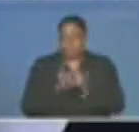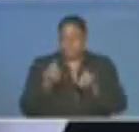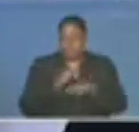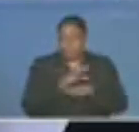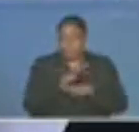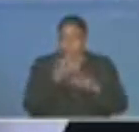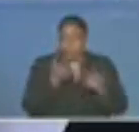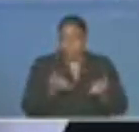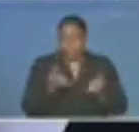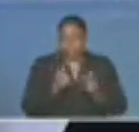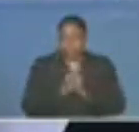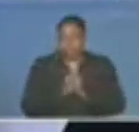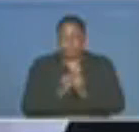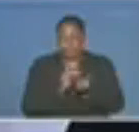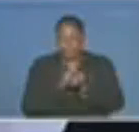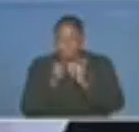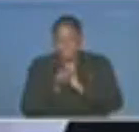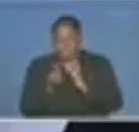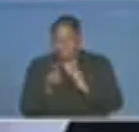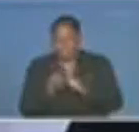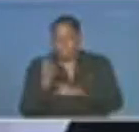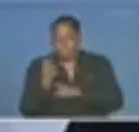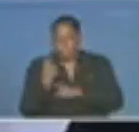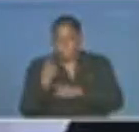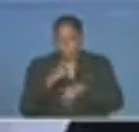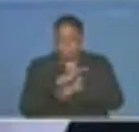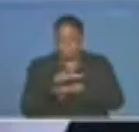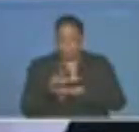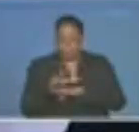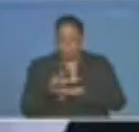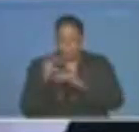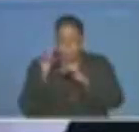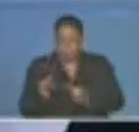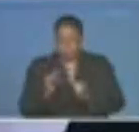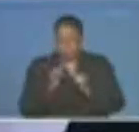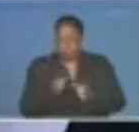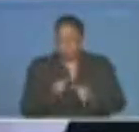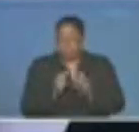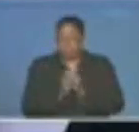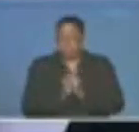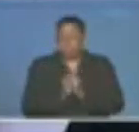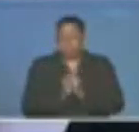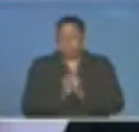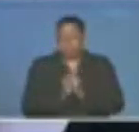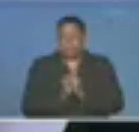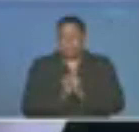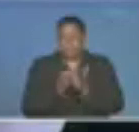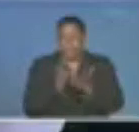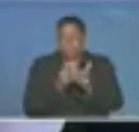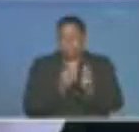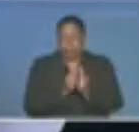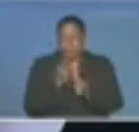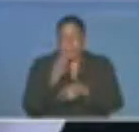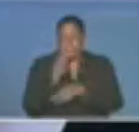is now changed to 11-member council appointed in consultation with the minister, and they